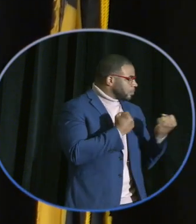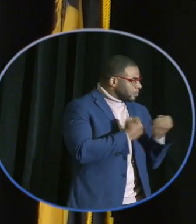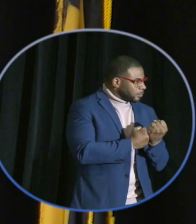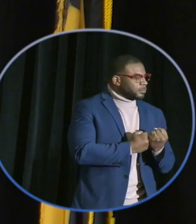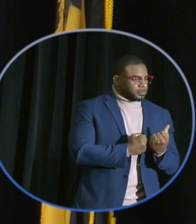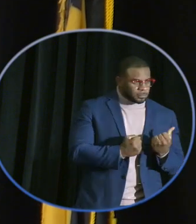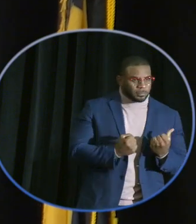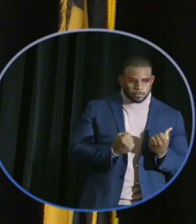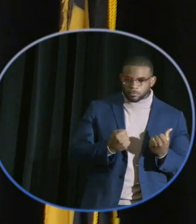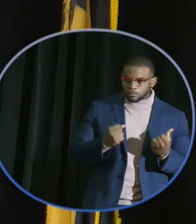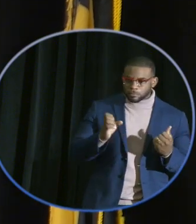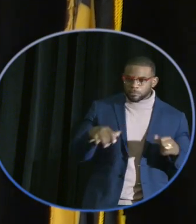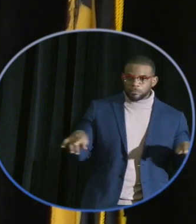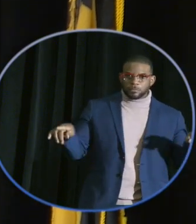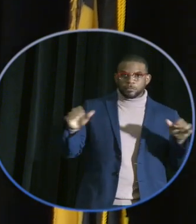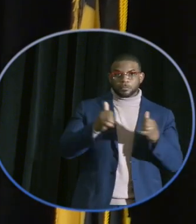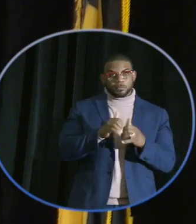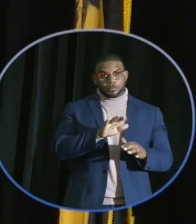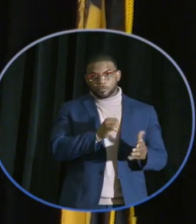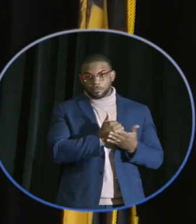who, without their help,